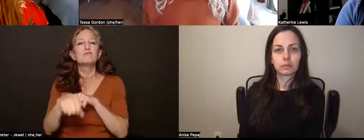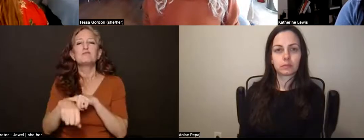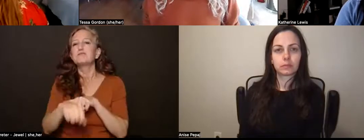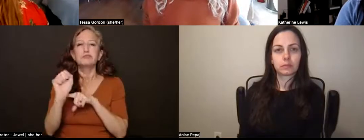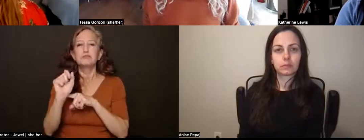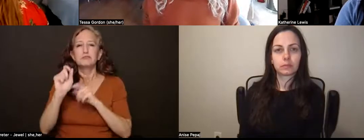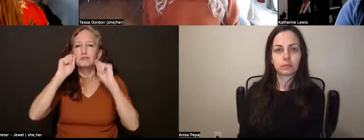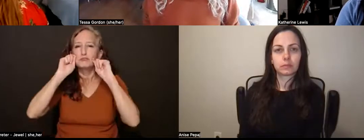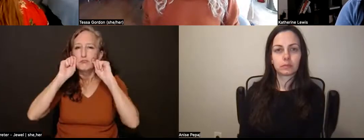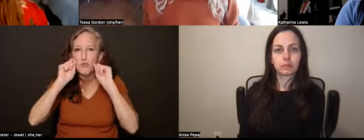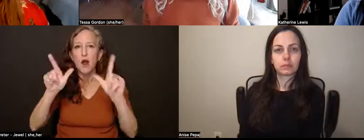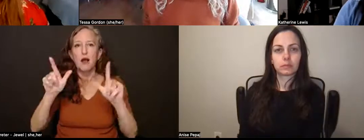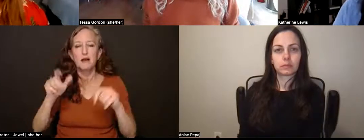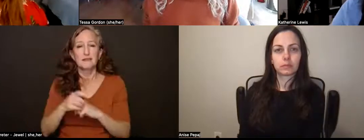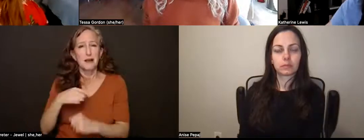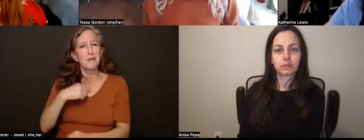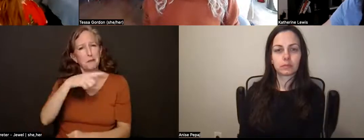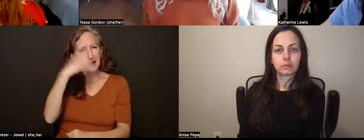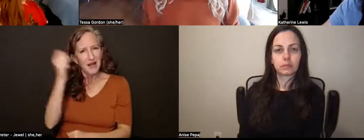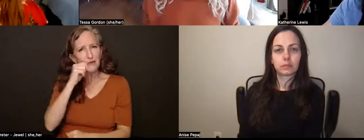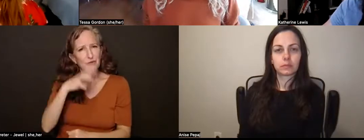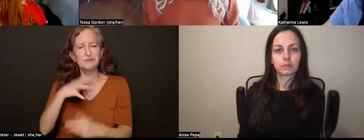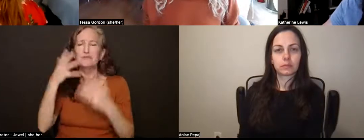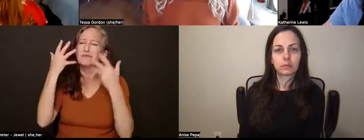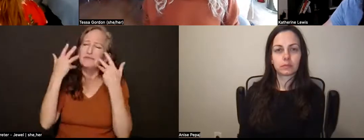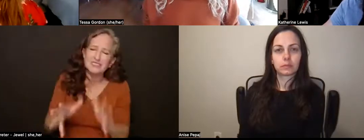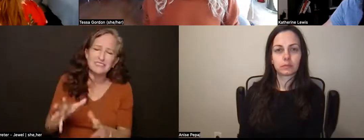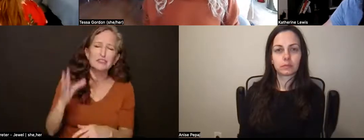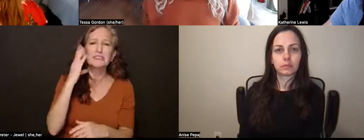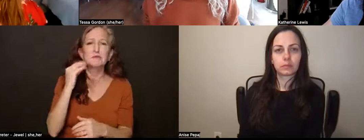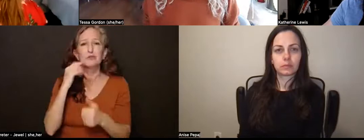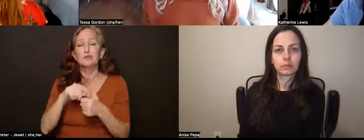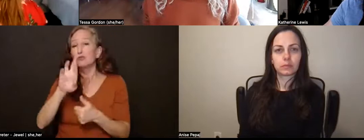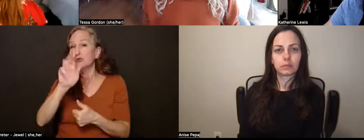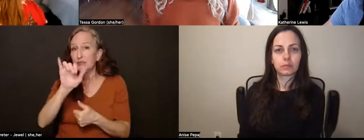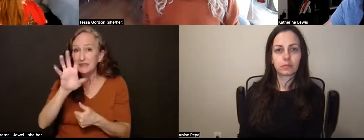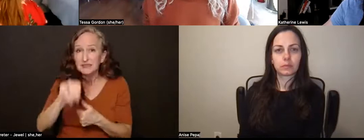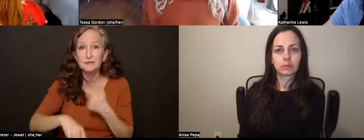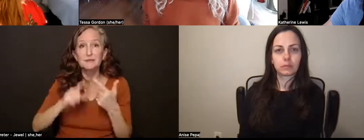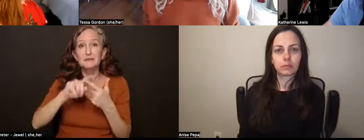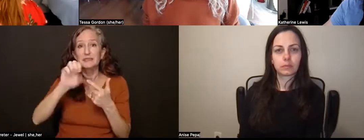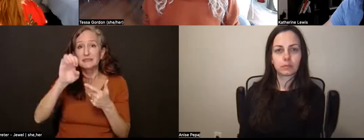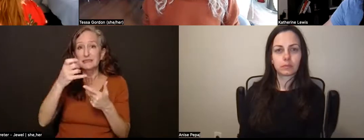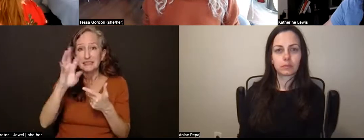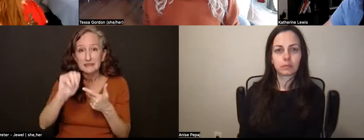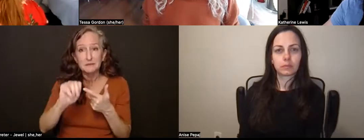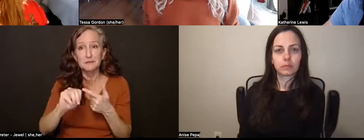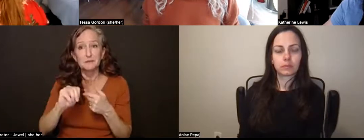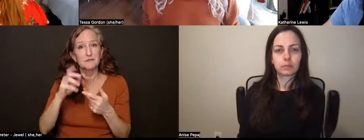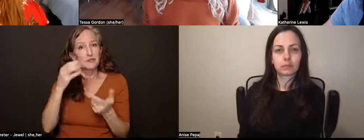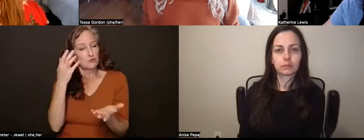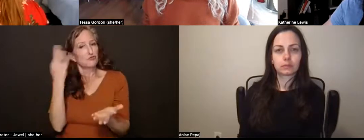Even as a Black woman who's experienced racism and sexism, which was one of the bases and the reasons that I became